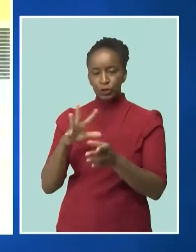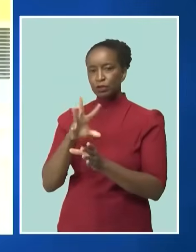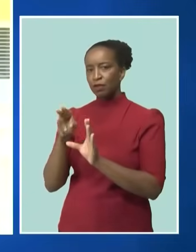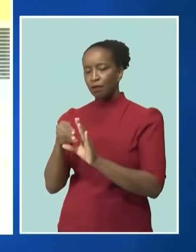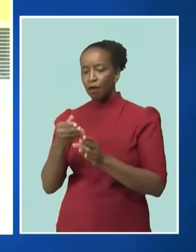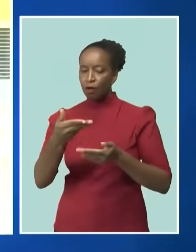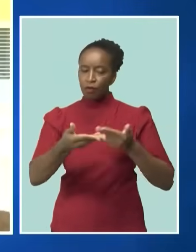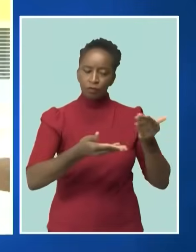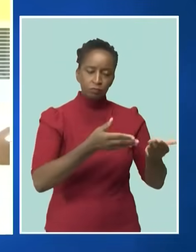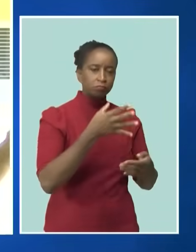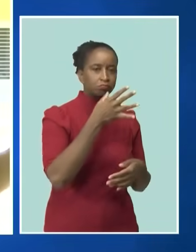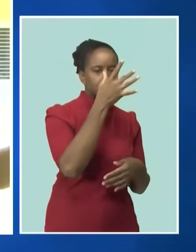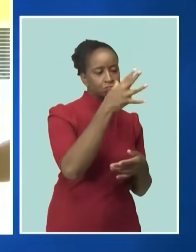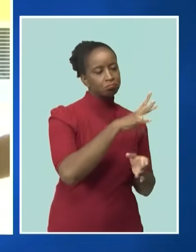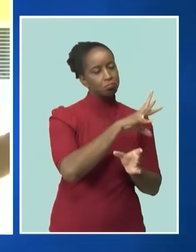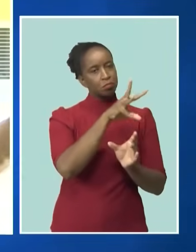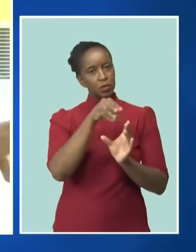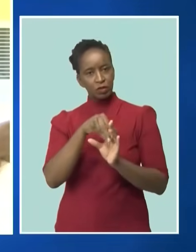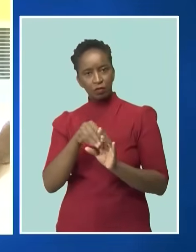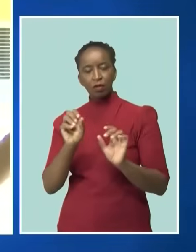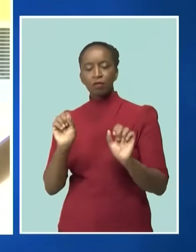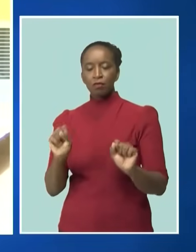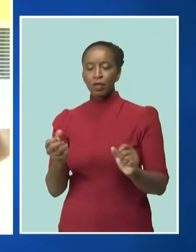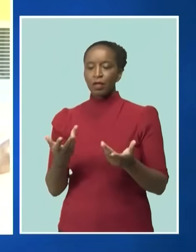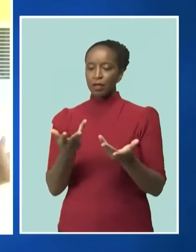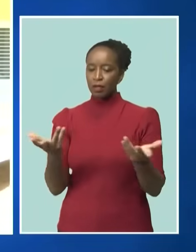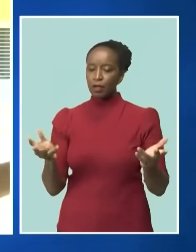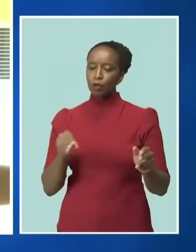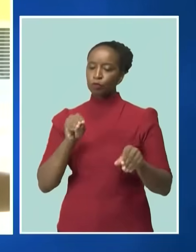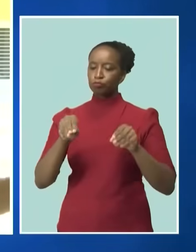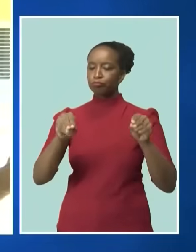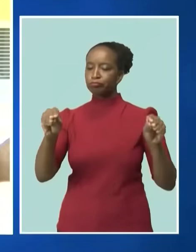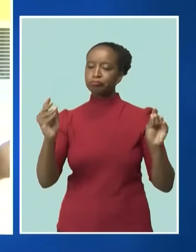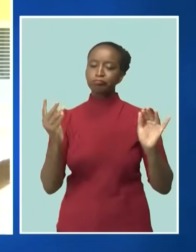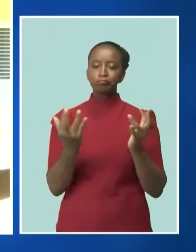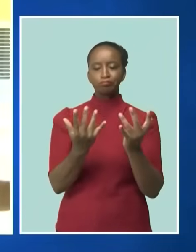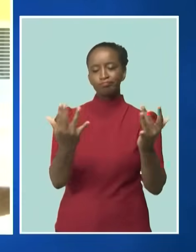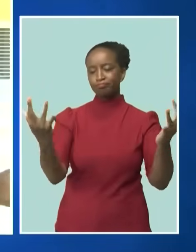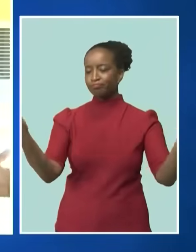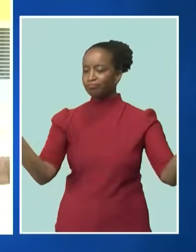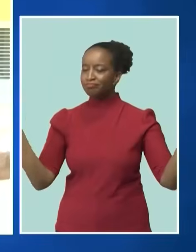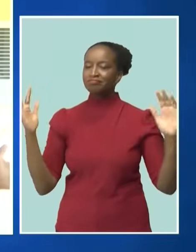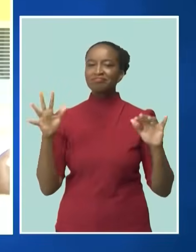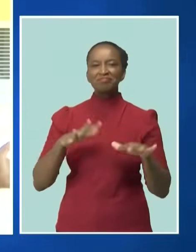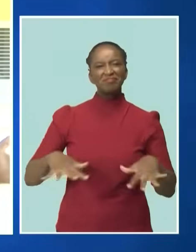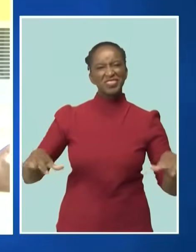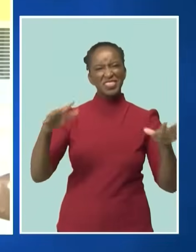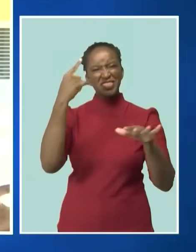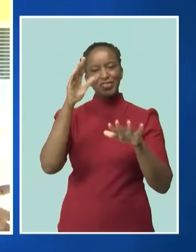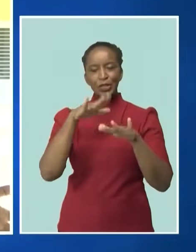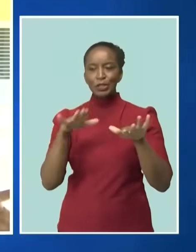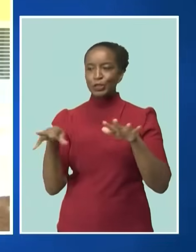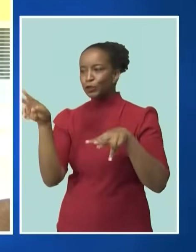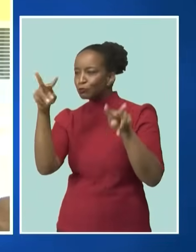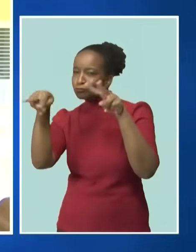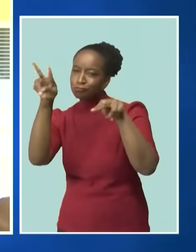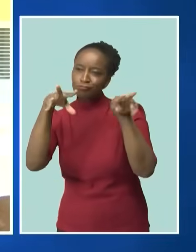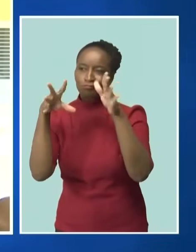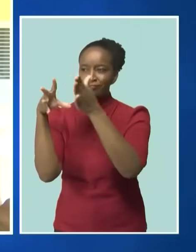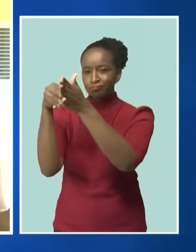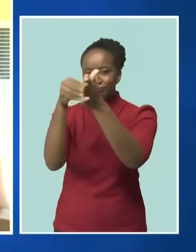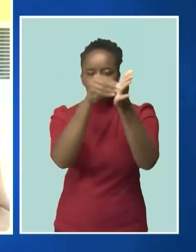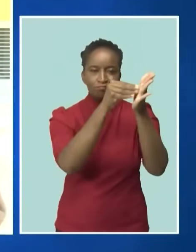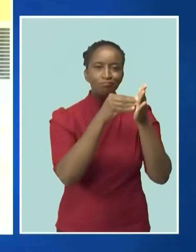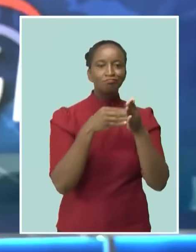and to share with us so we can build our space into a place where children can explore, enjoy, and love nature.